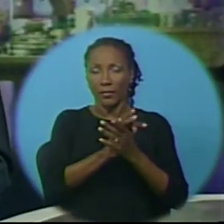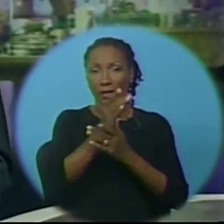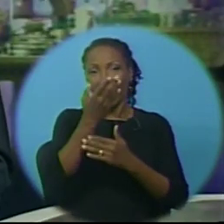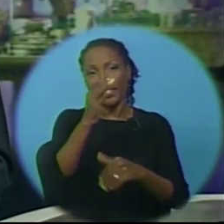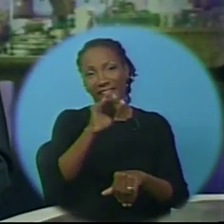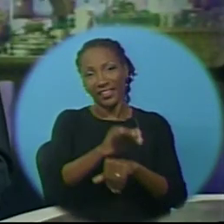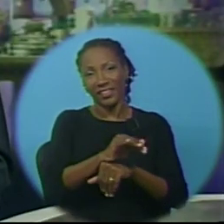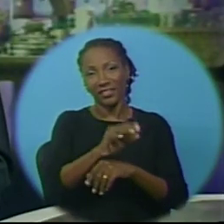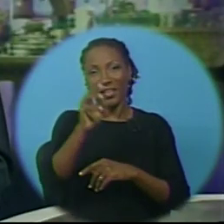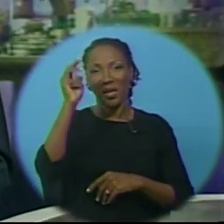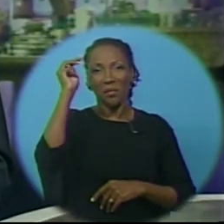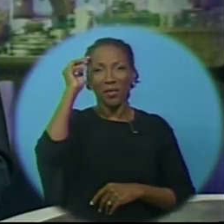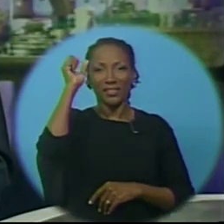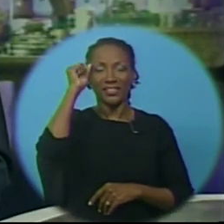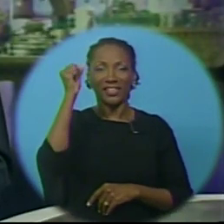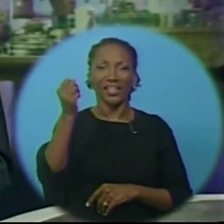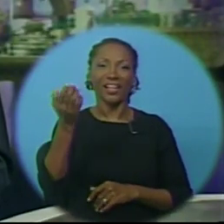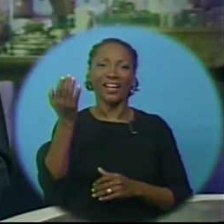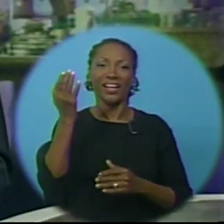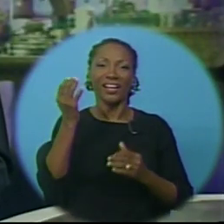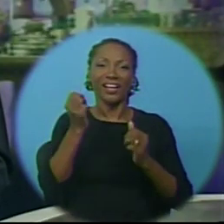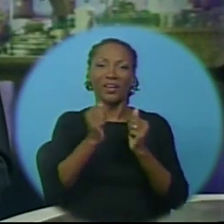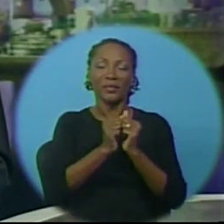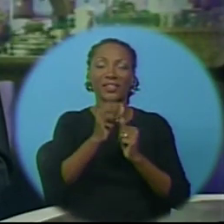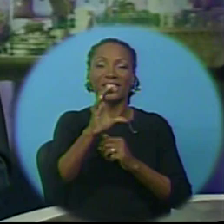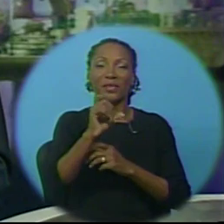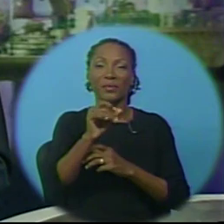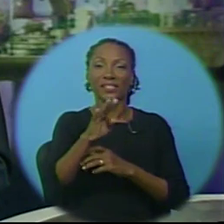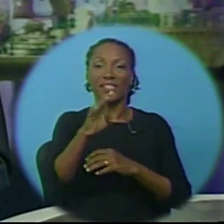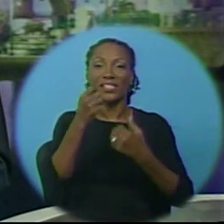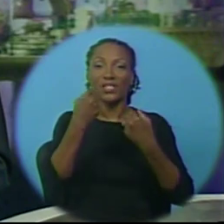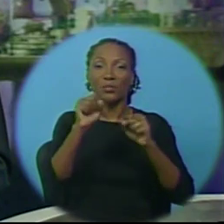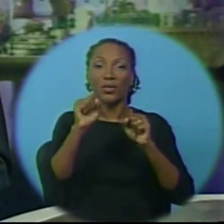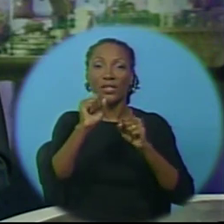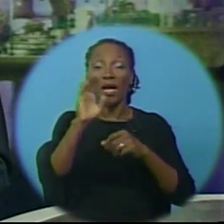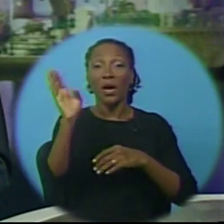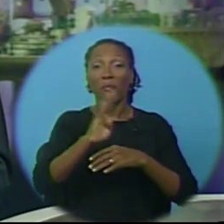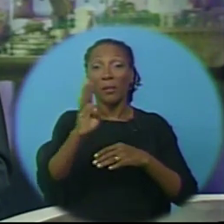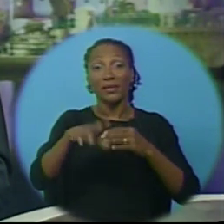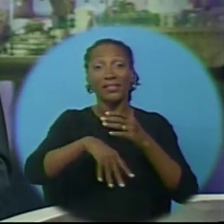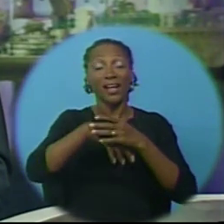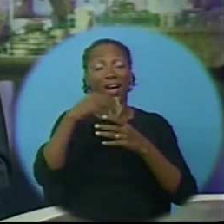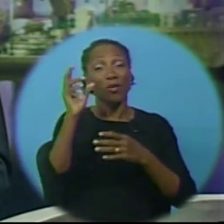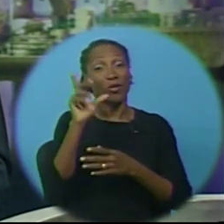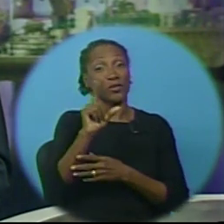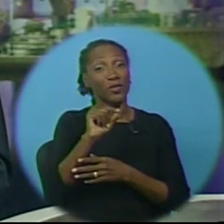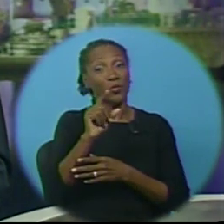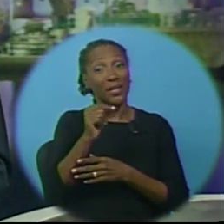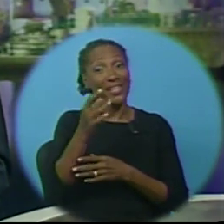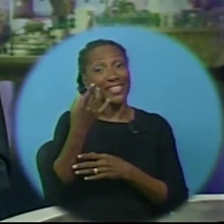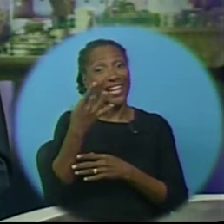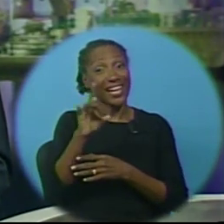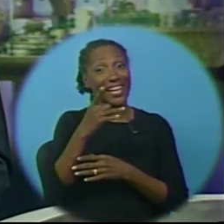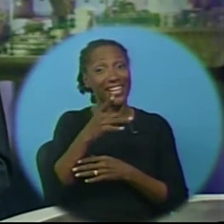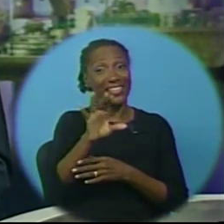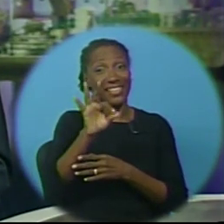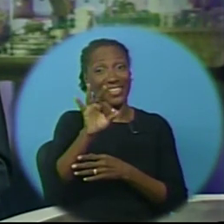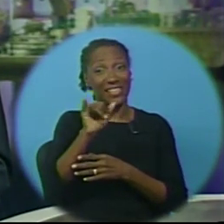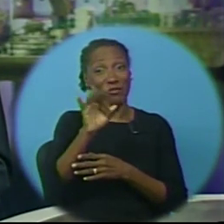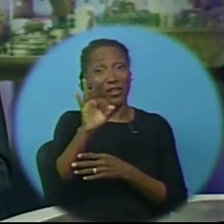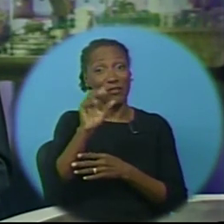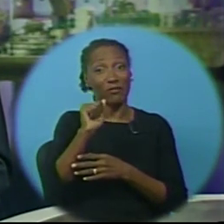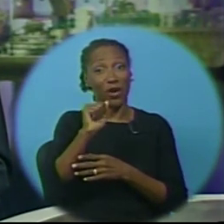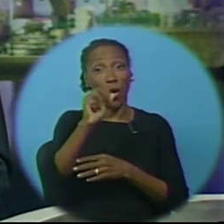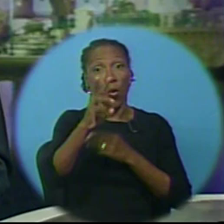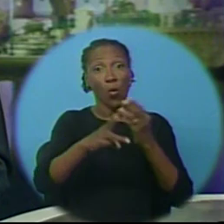Very good evening. I am Mark Seal with your CBC Sports World. Barbados are out of the 2018 FIFA World Cup. The Barbados